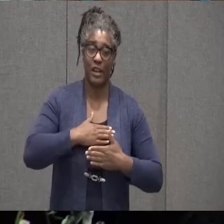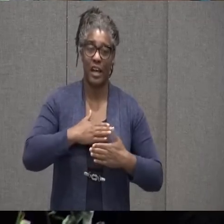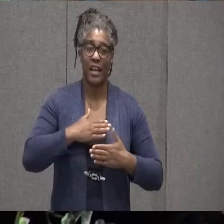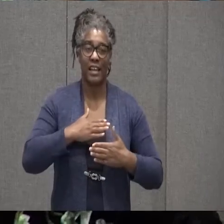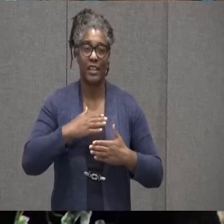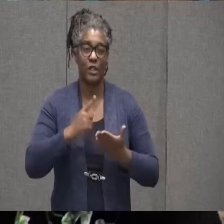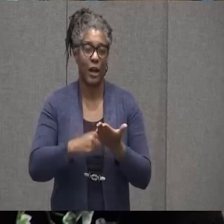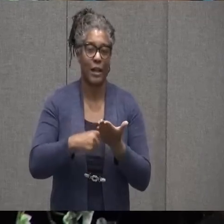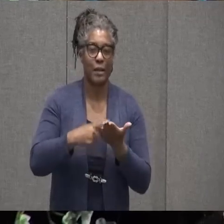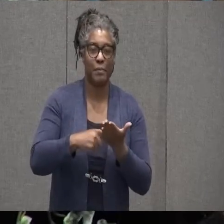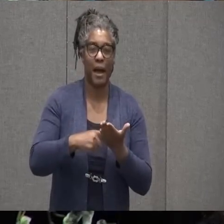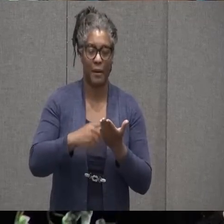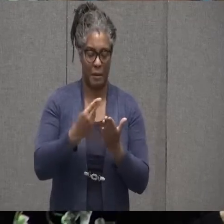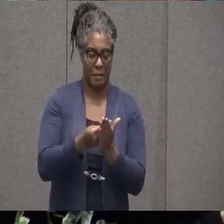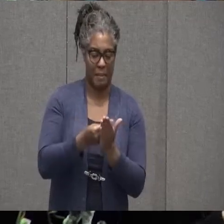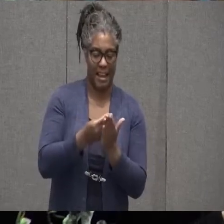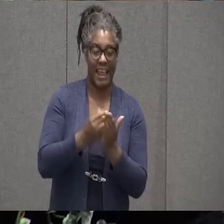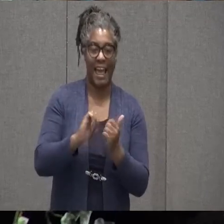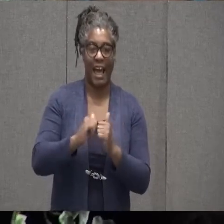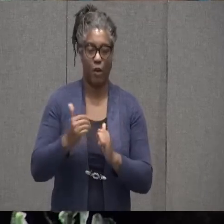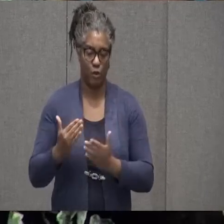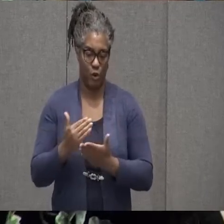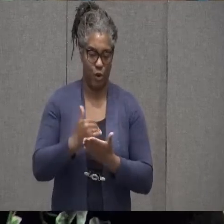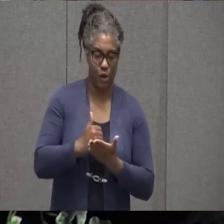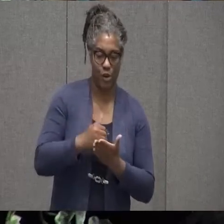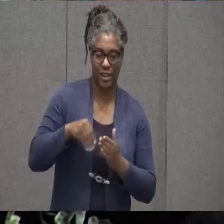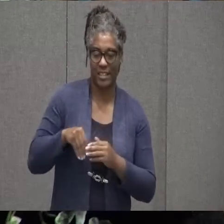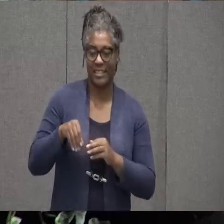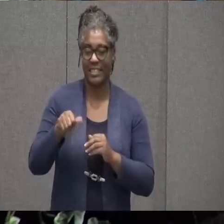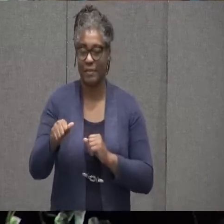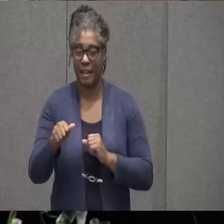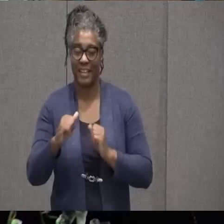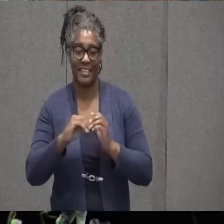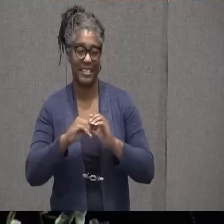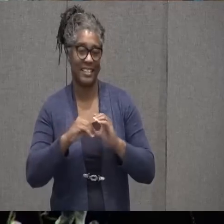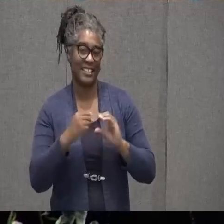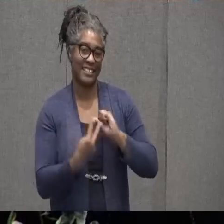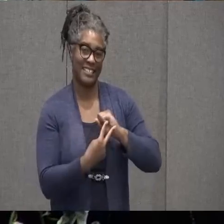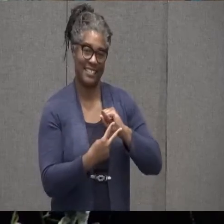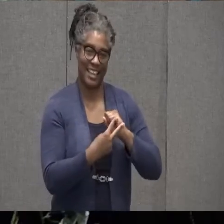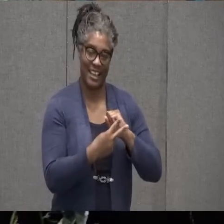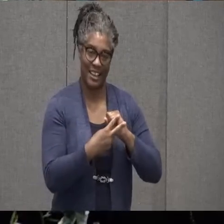it. So thank you for joining us again for our second, third